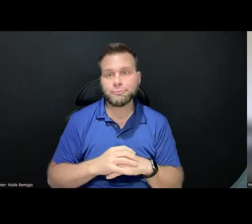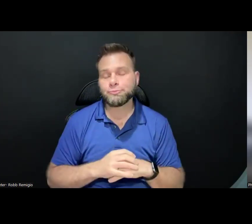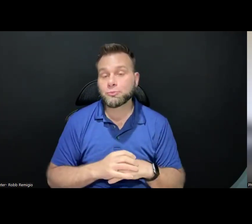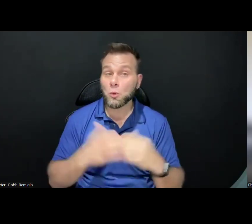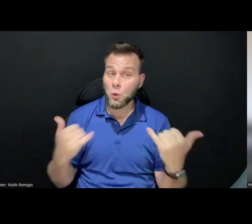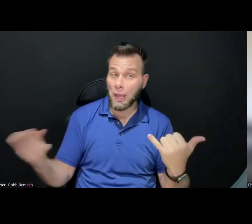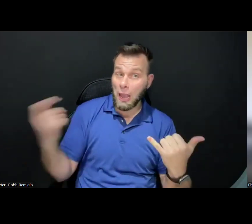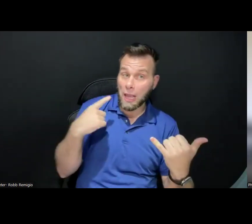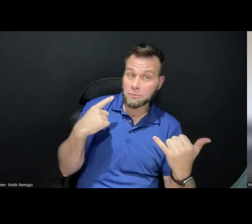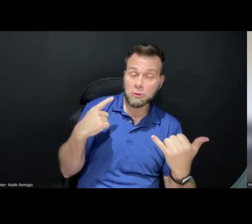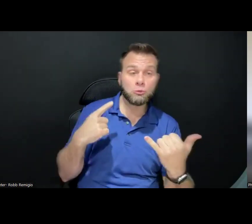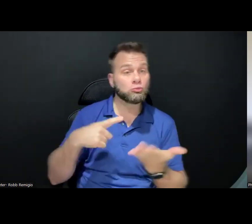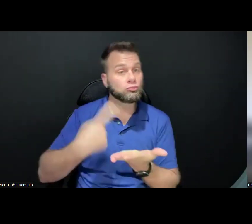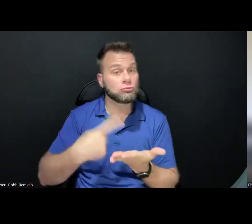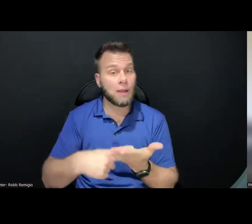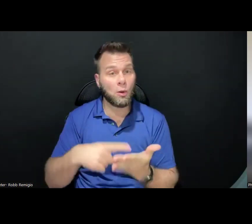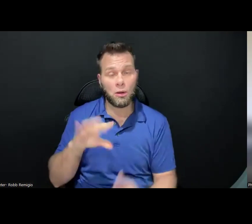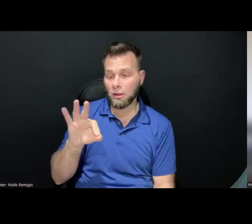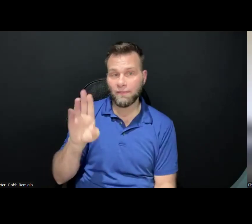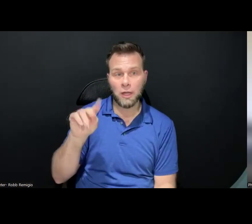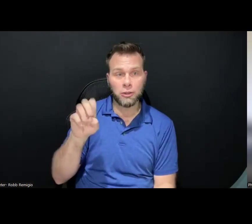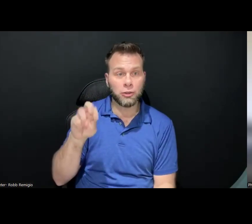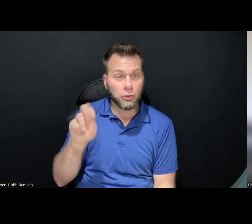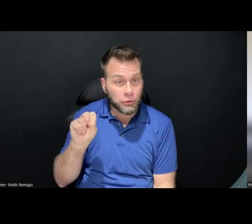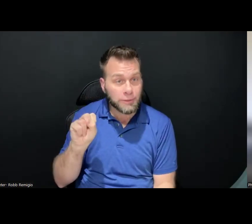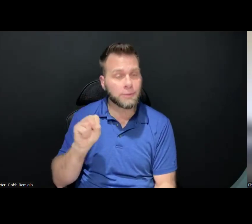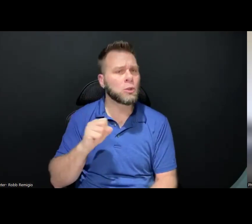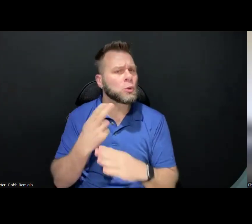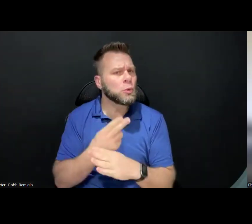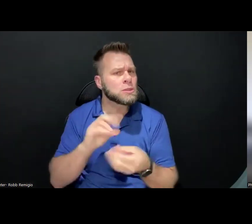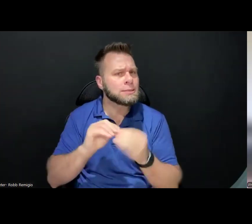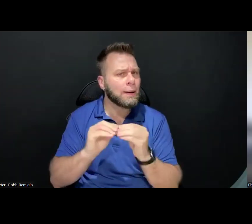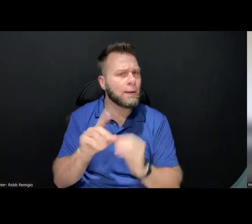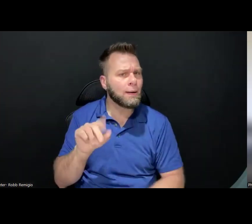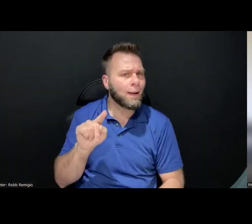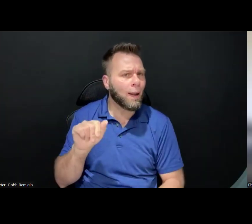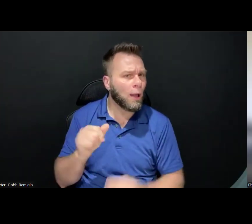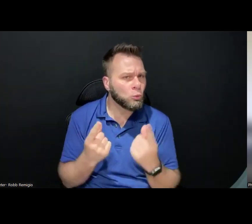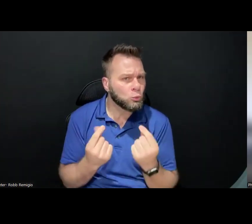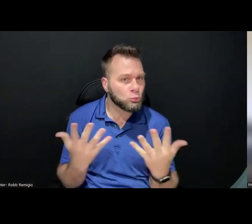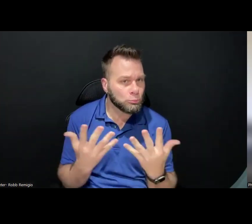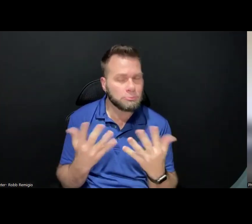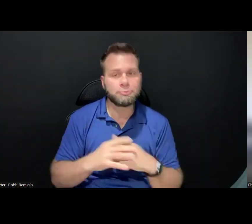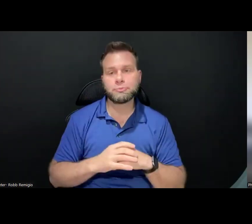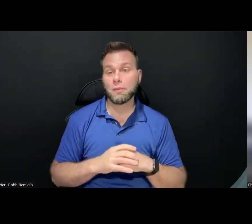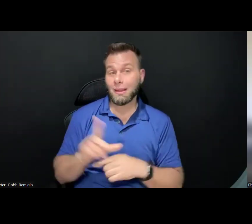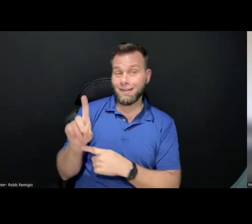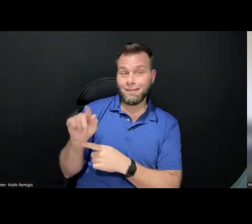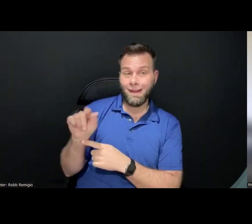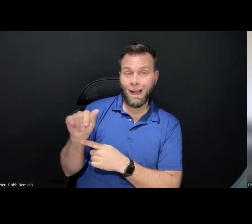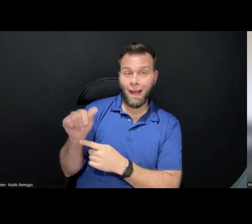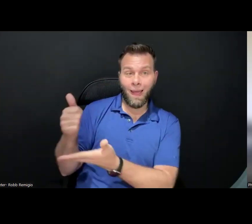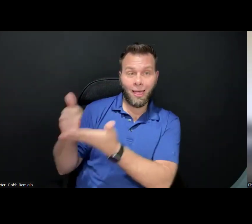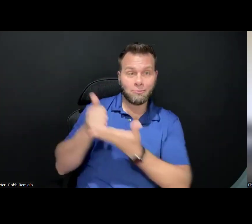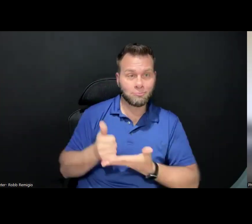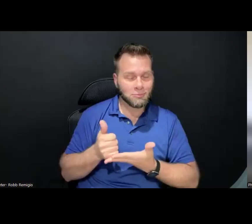today to speak a little bit about funders, our use of data, and the way data often kind of plays a part in our grant-making